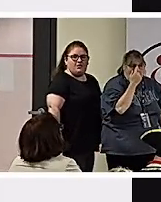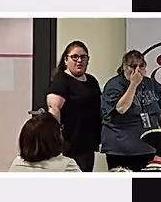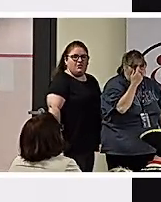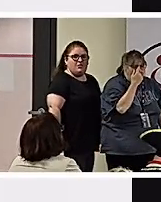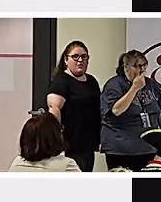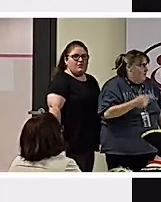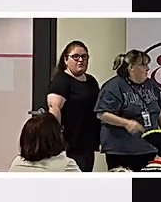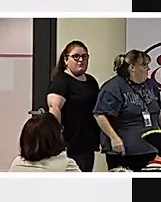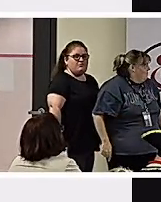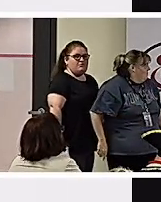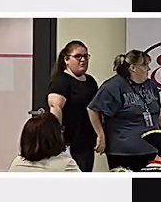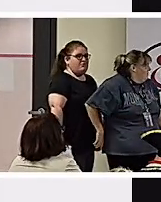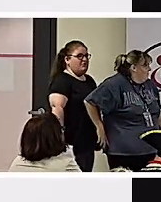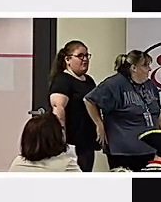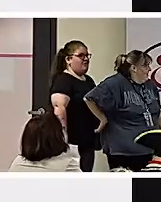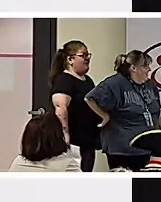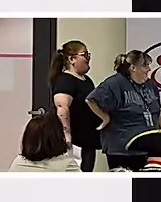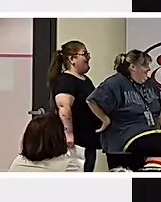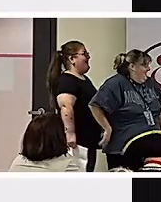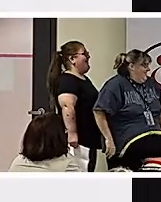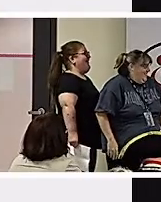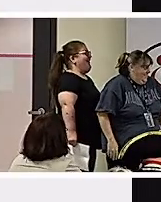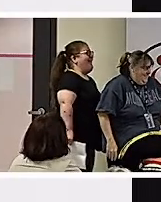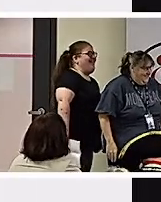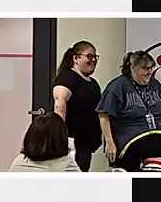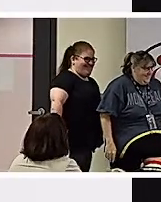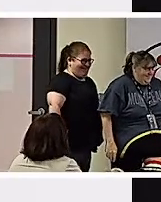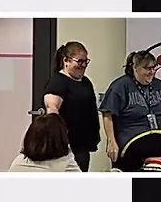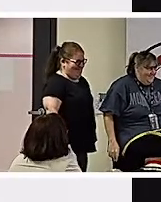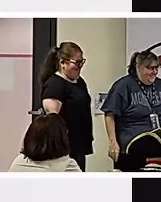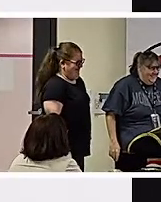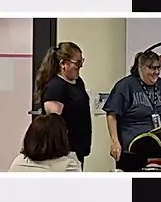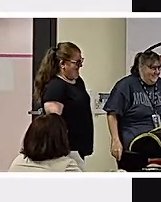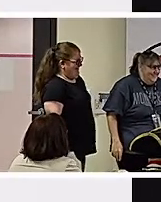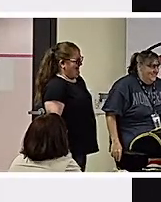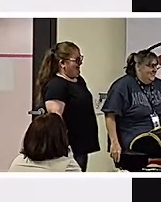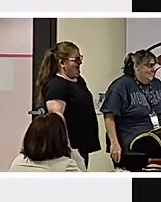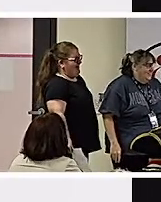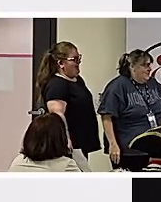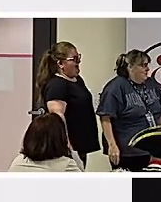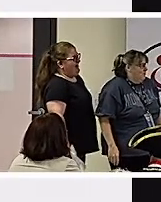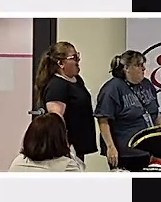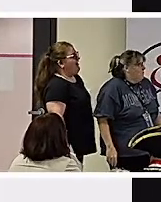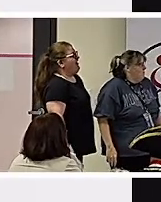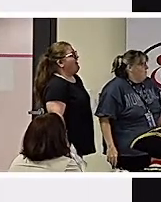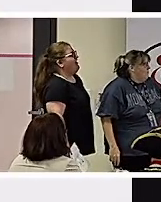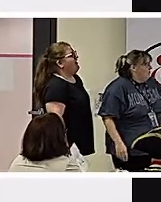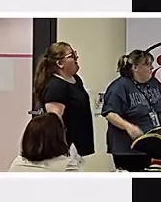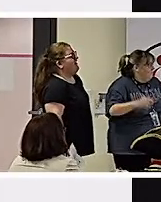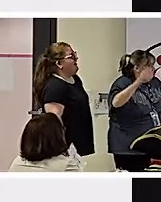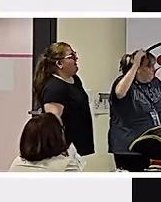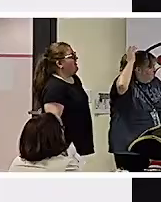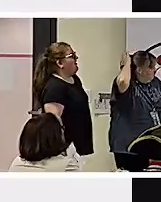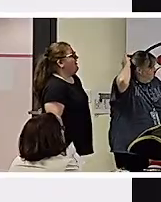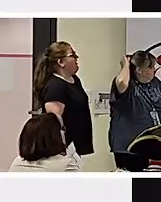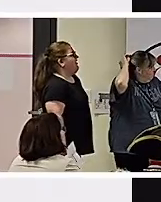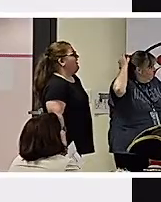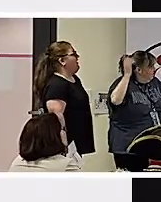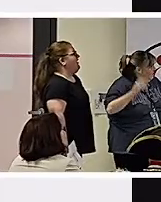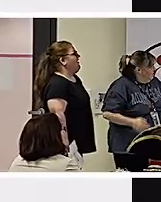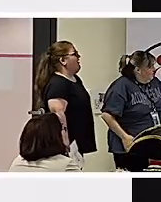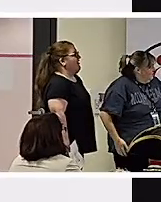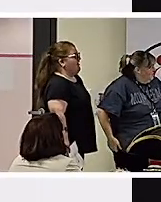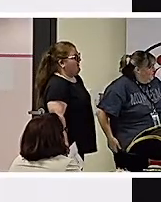Okay, well then we will do a continuous medal ceremony of passing it along. Okay, so we're going to get started here. I've got my slides